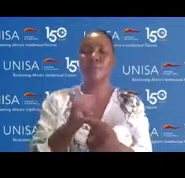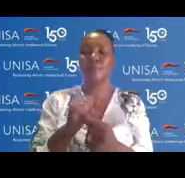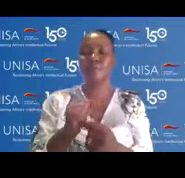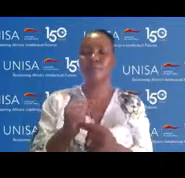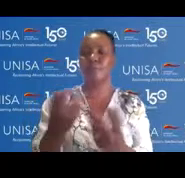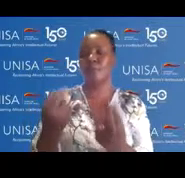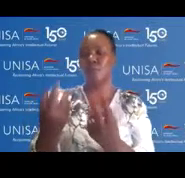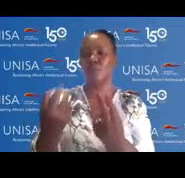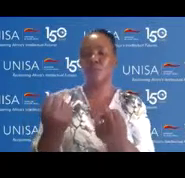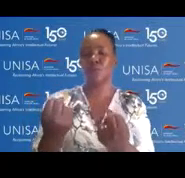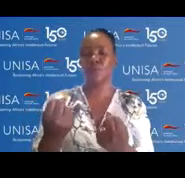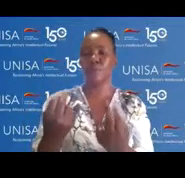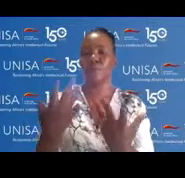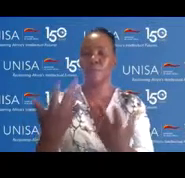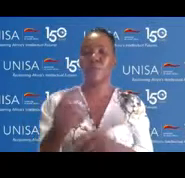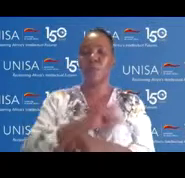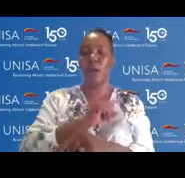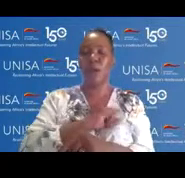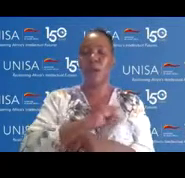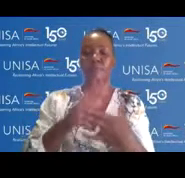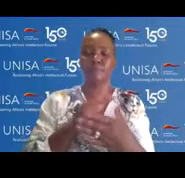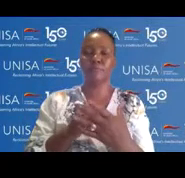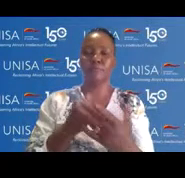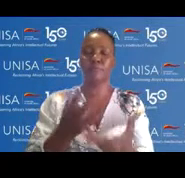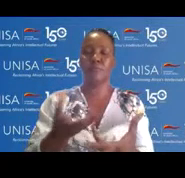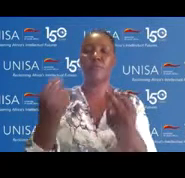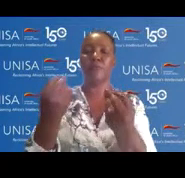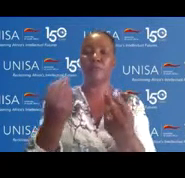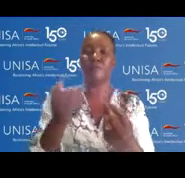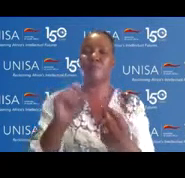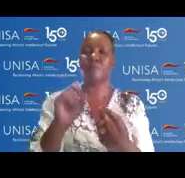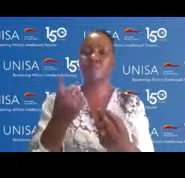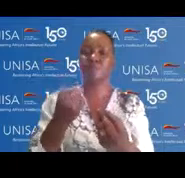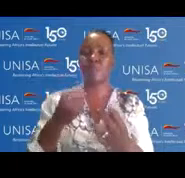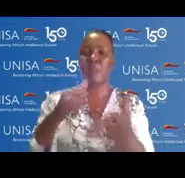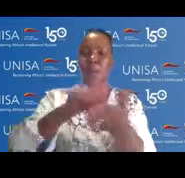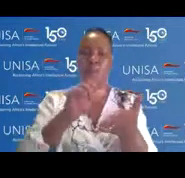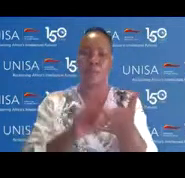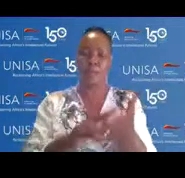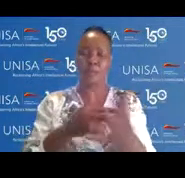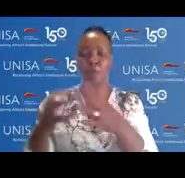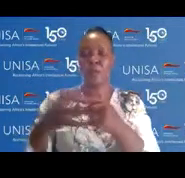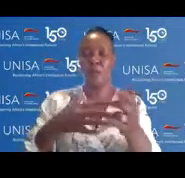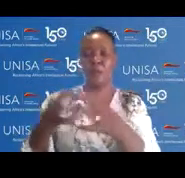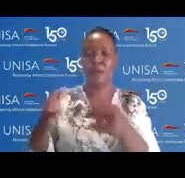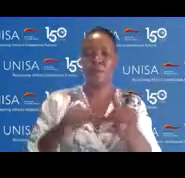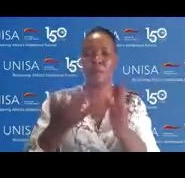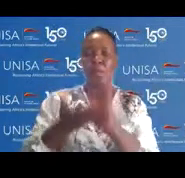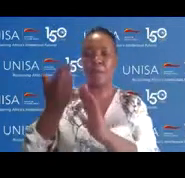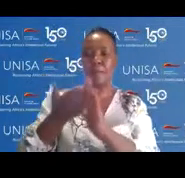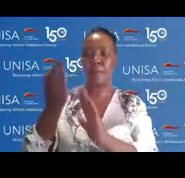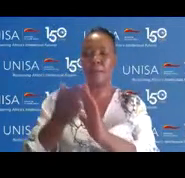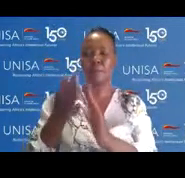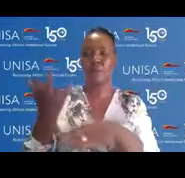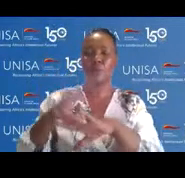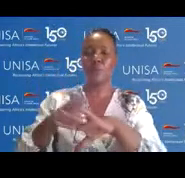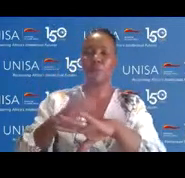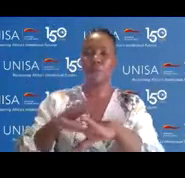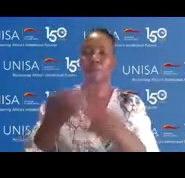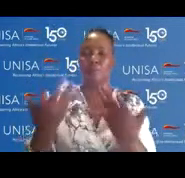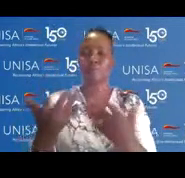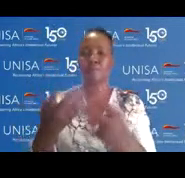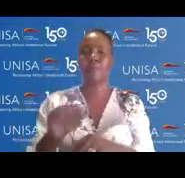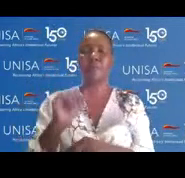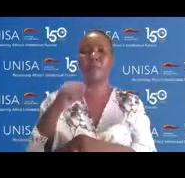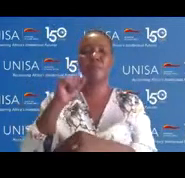so that you'll be able to get the applications whenever they are being updated and so on. So yeah, thanks for